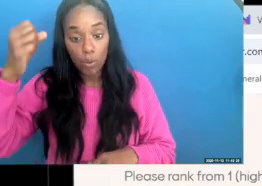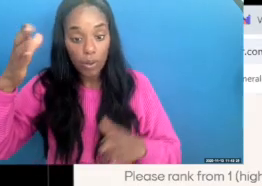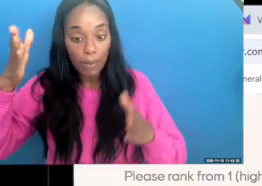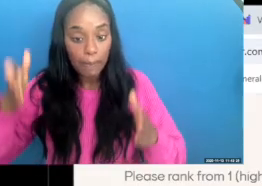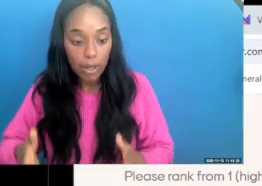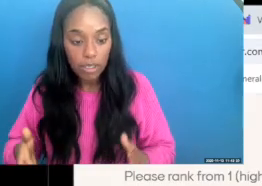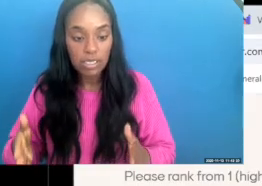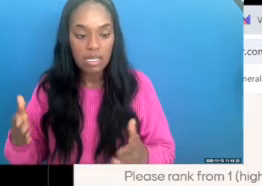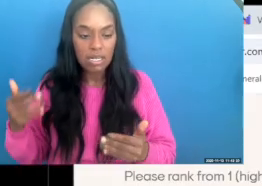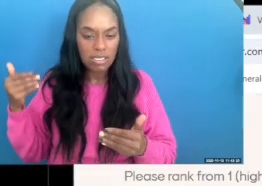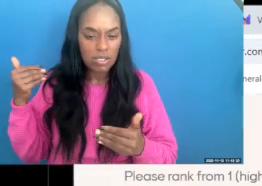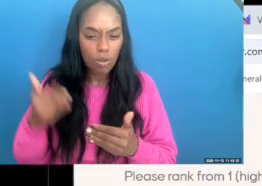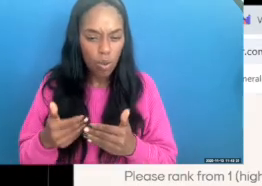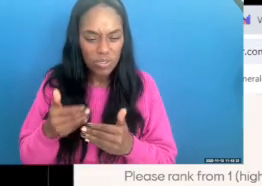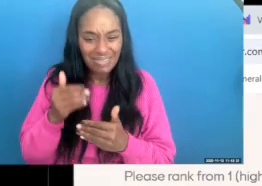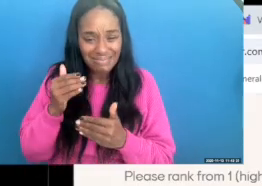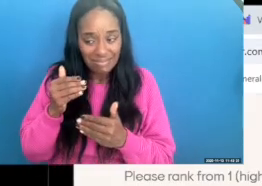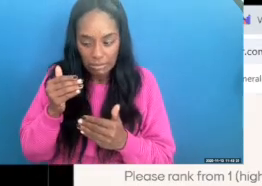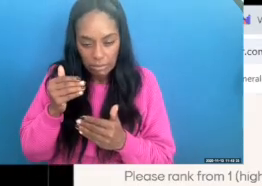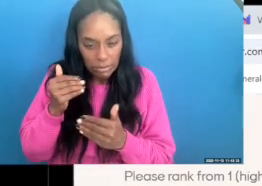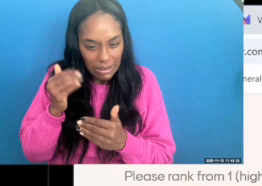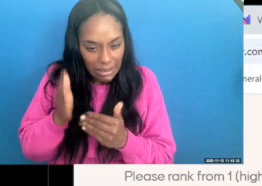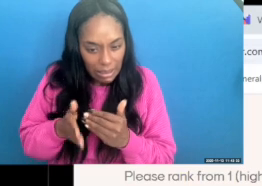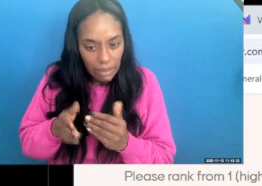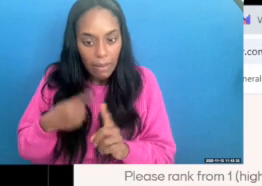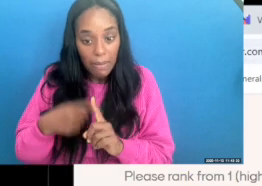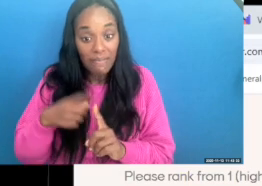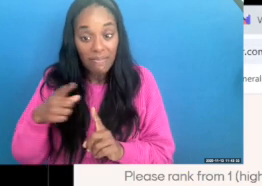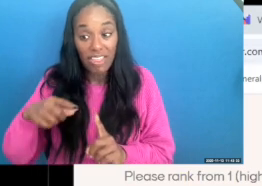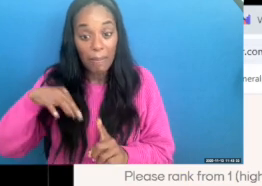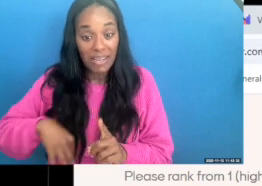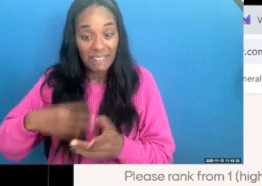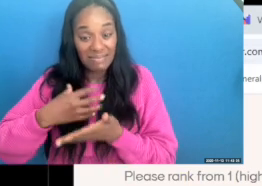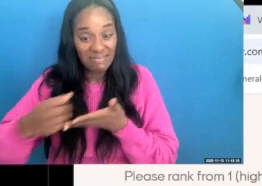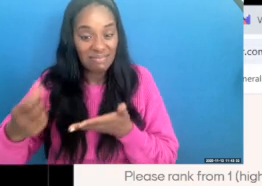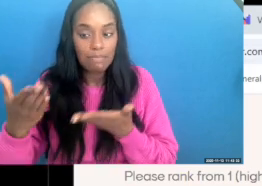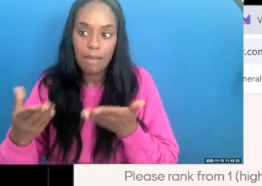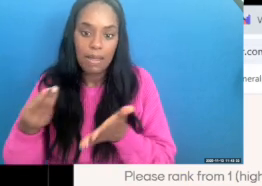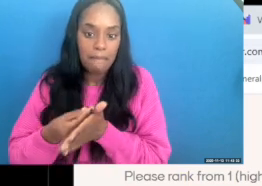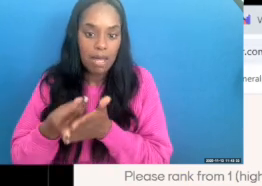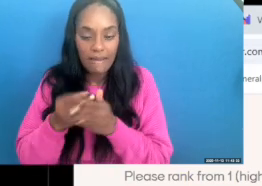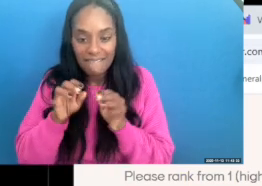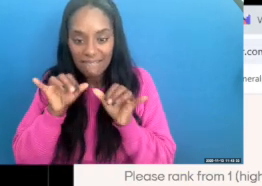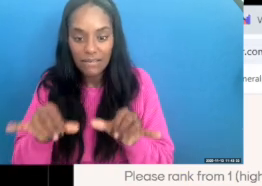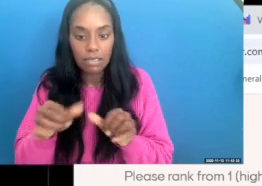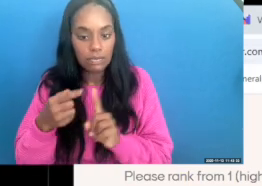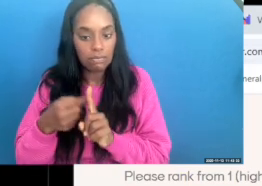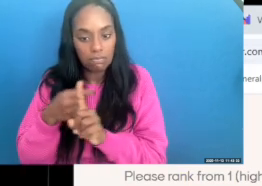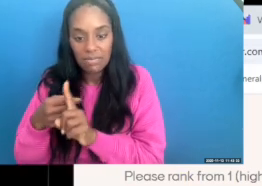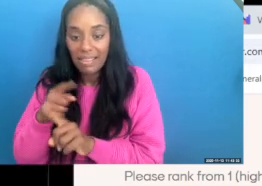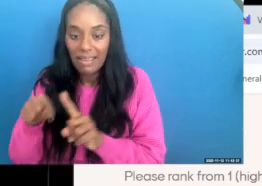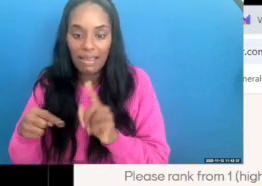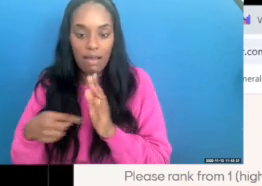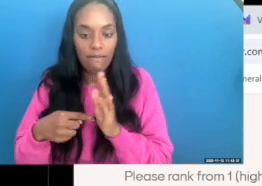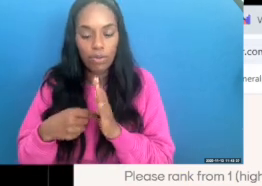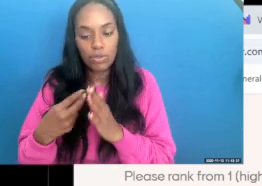building trust with the community is, say, if someone, a senior or an elder, is towards the end of the month and they've ran